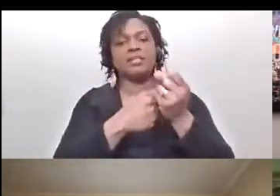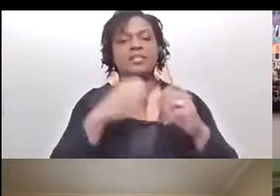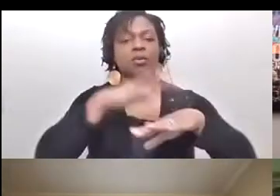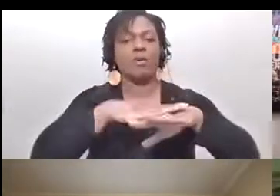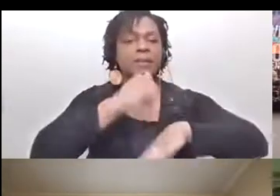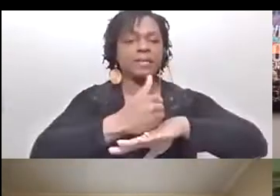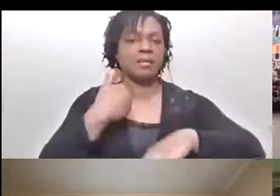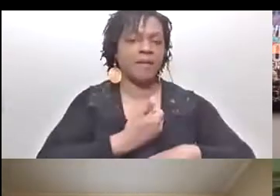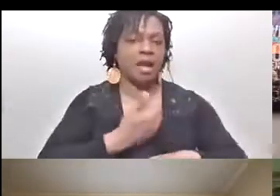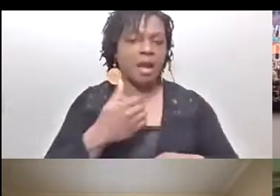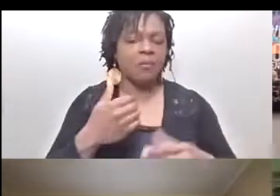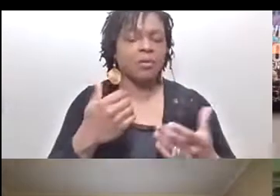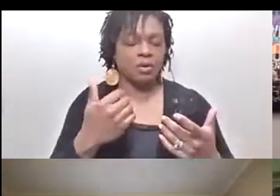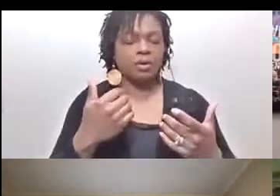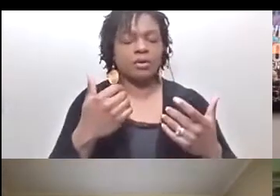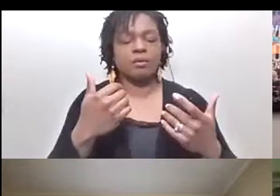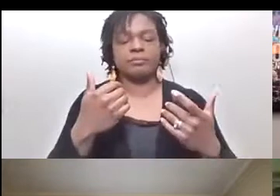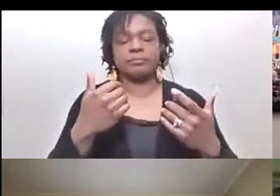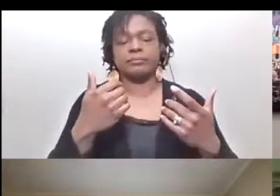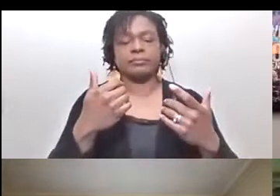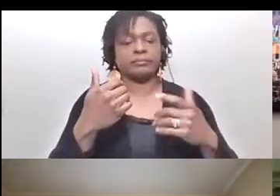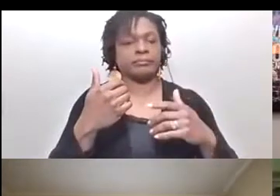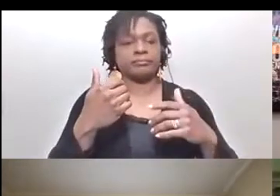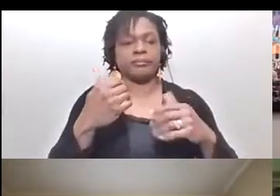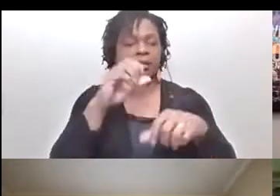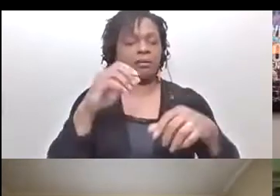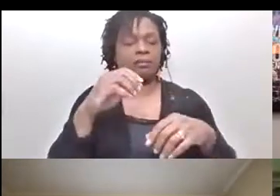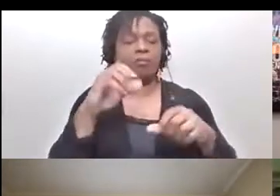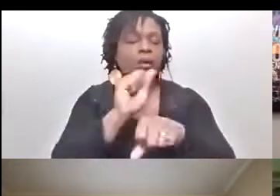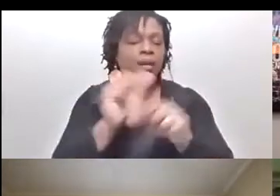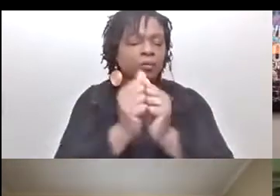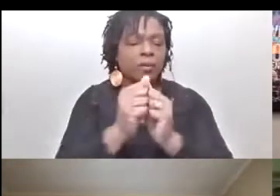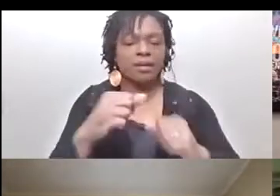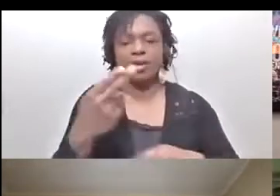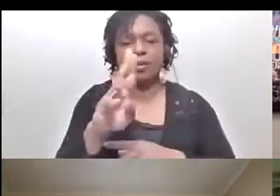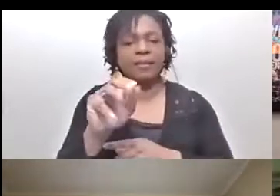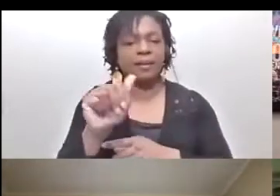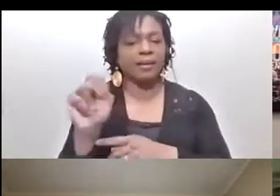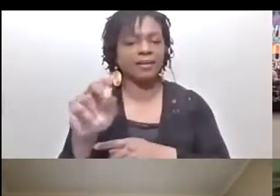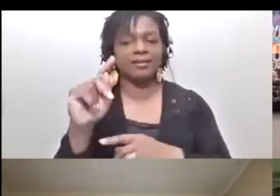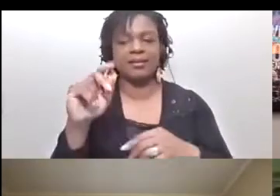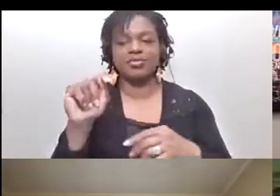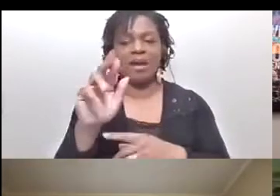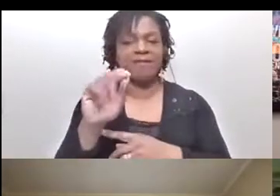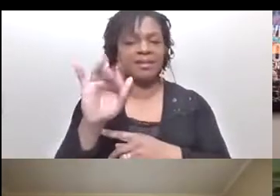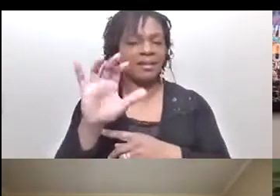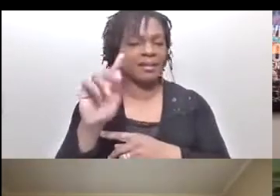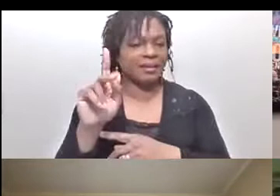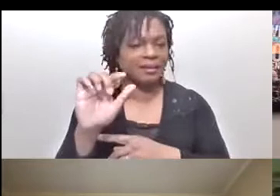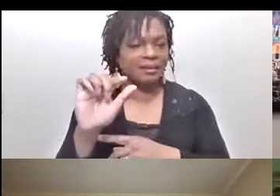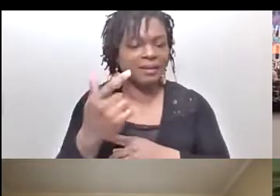experience working with survivors of human trafficking. Especially over the last year, we've seen an increase of victims